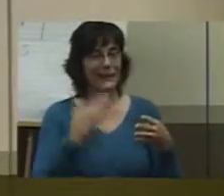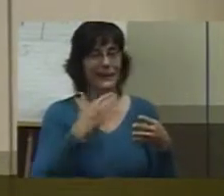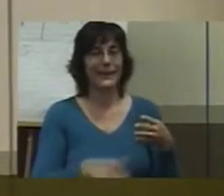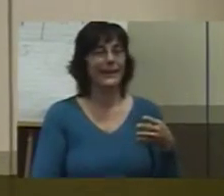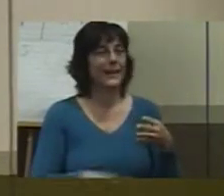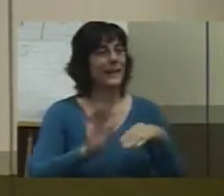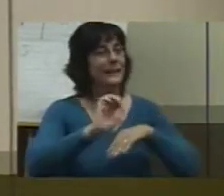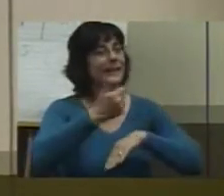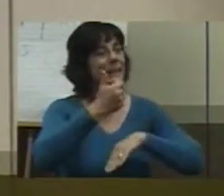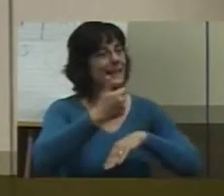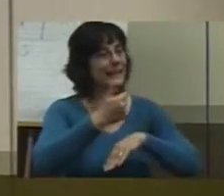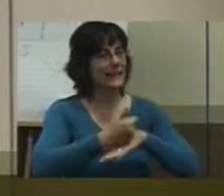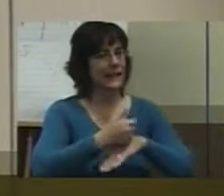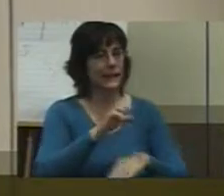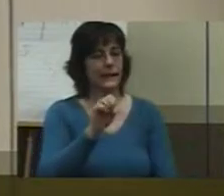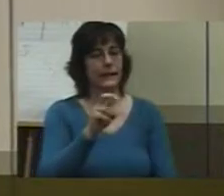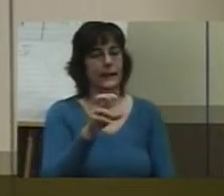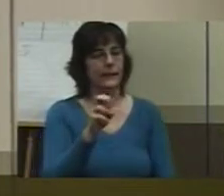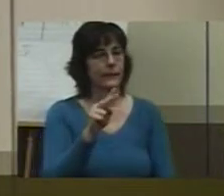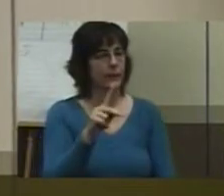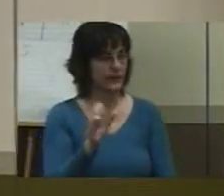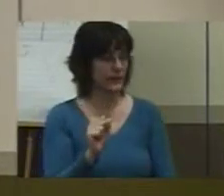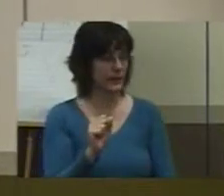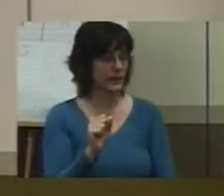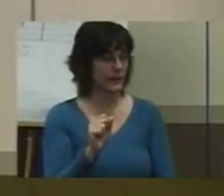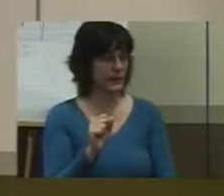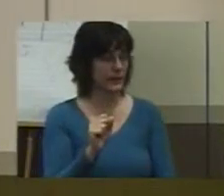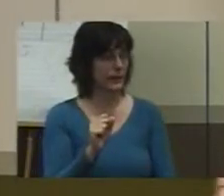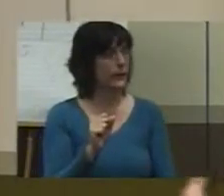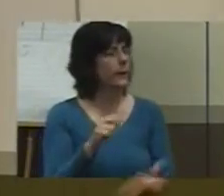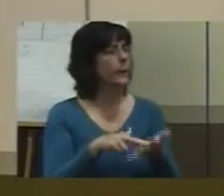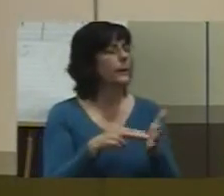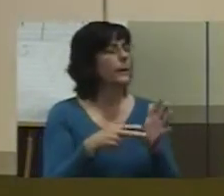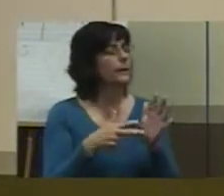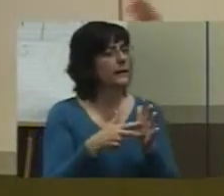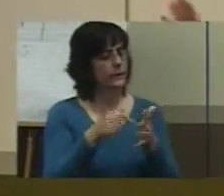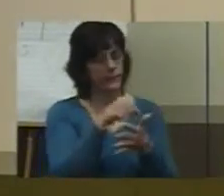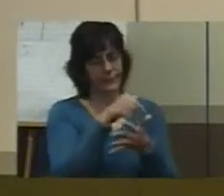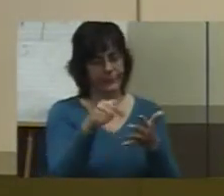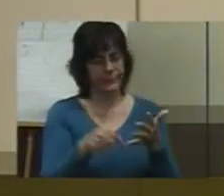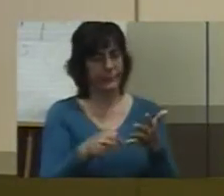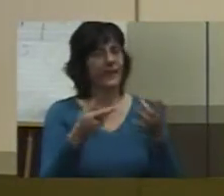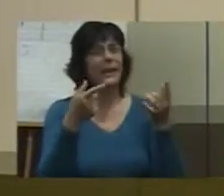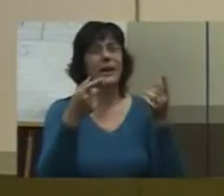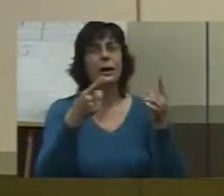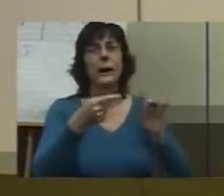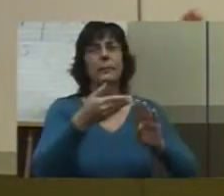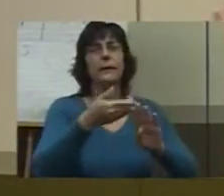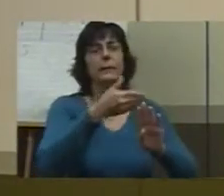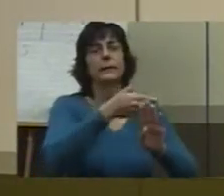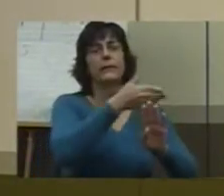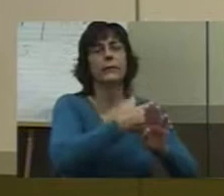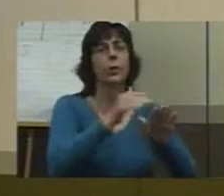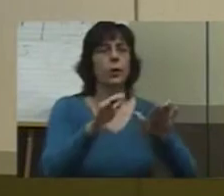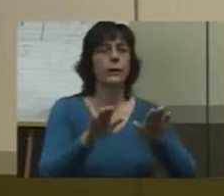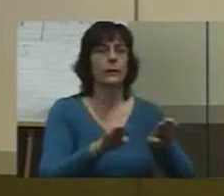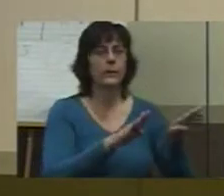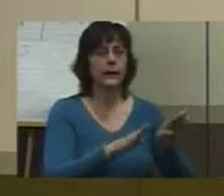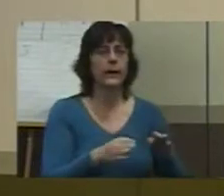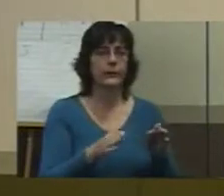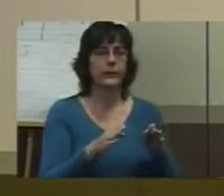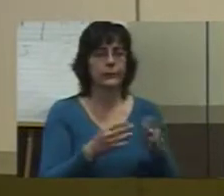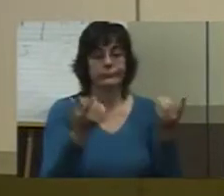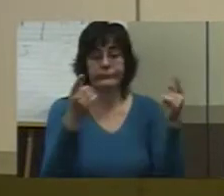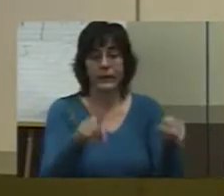at setting events. Okay? These are things that are kind of happening before the behavior